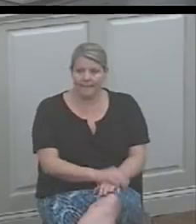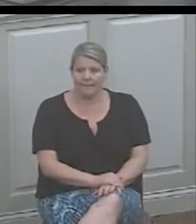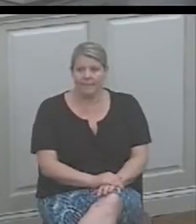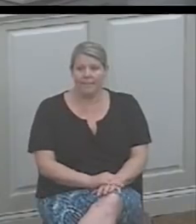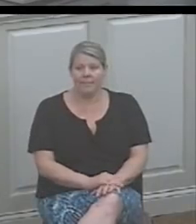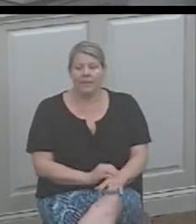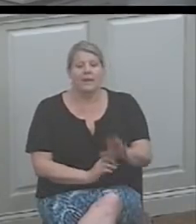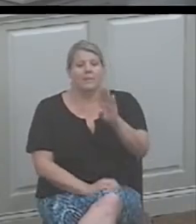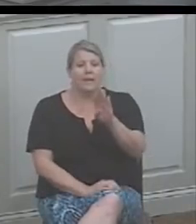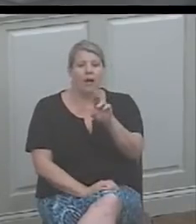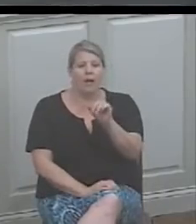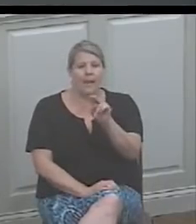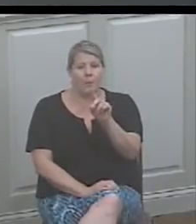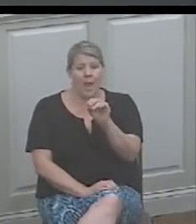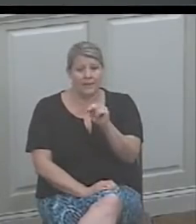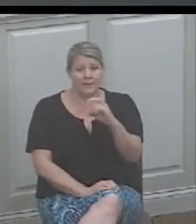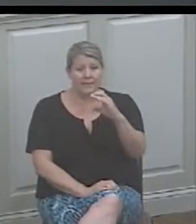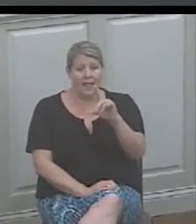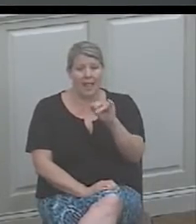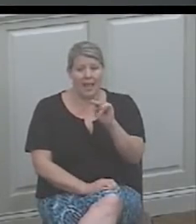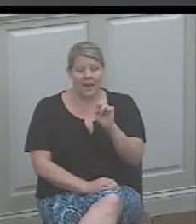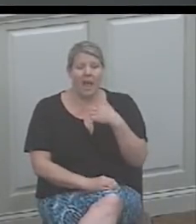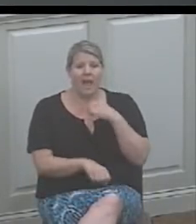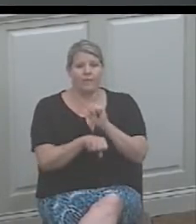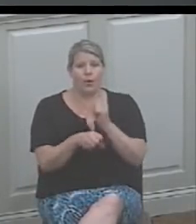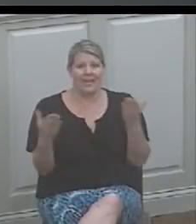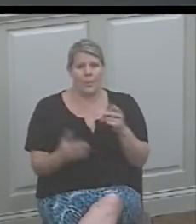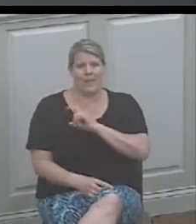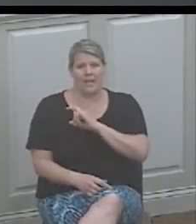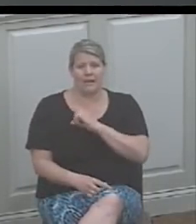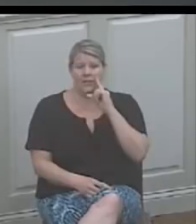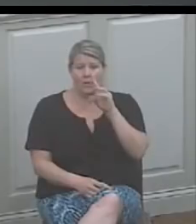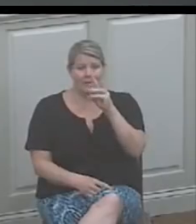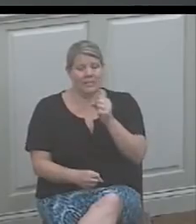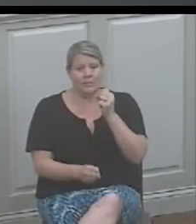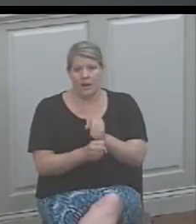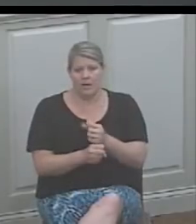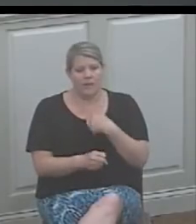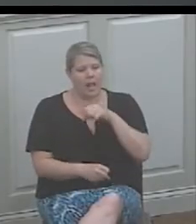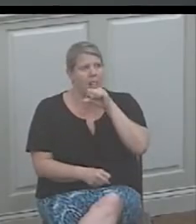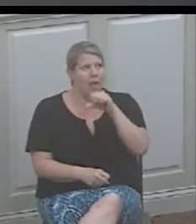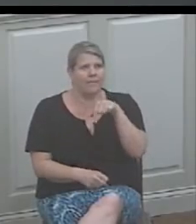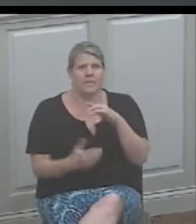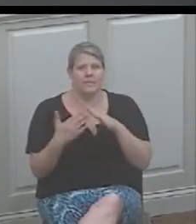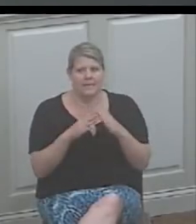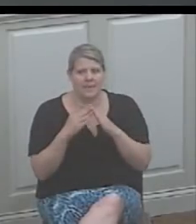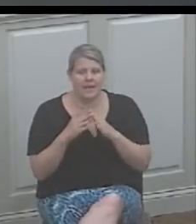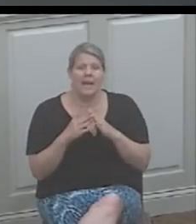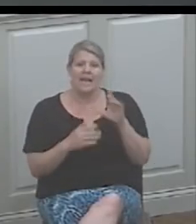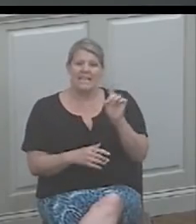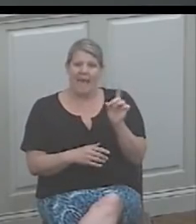My name is Brandon Klein. I've been a police officer here for the city of Danville for about 6 years now. I love this city. Danville